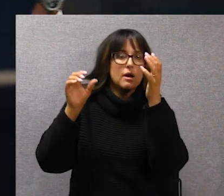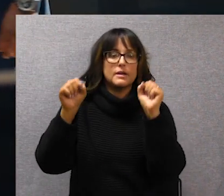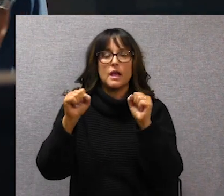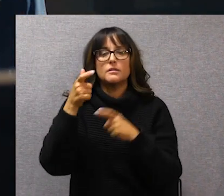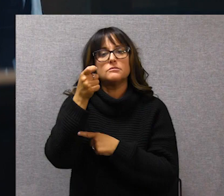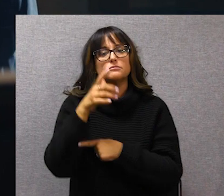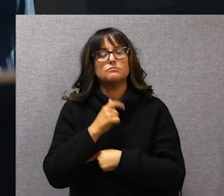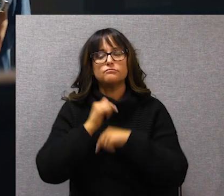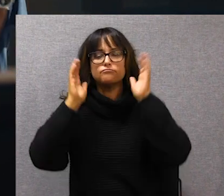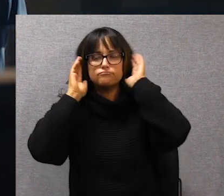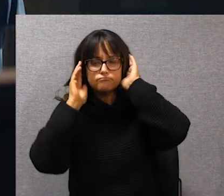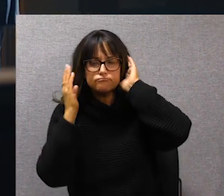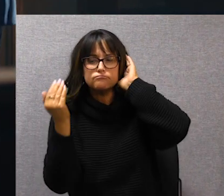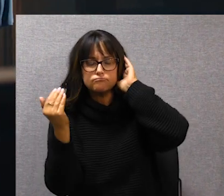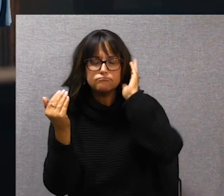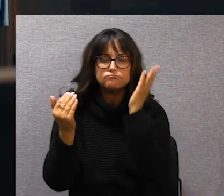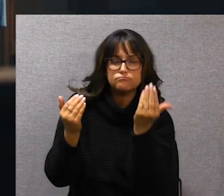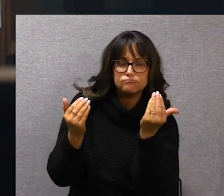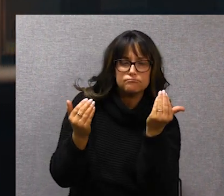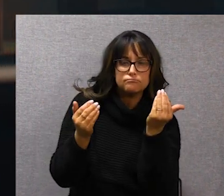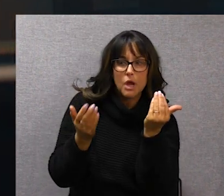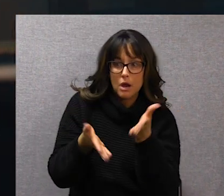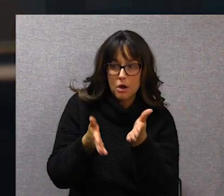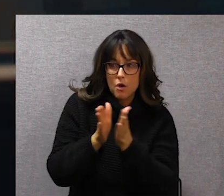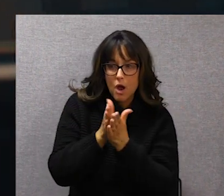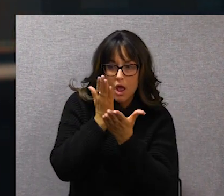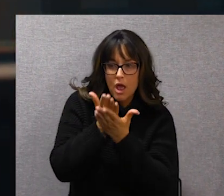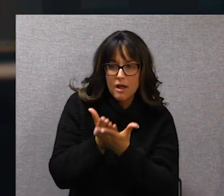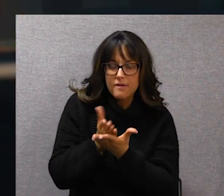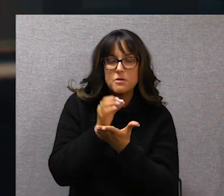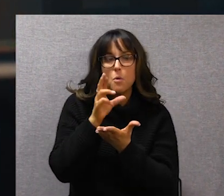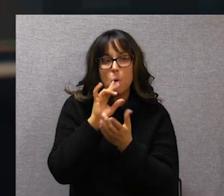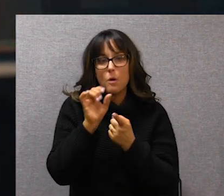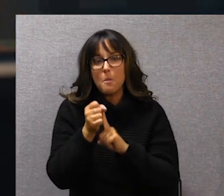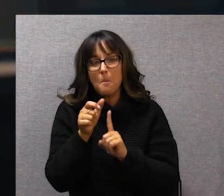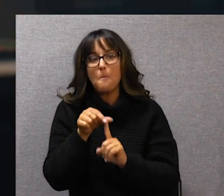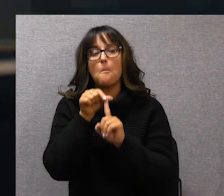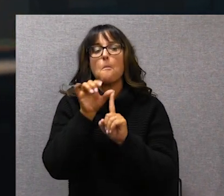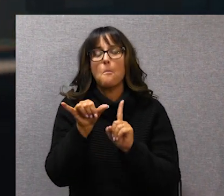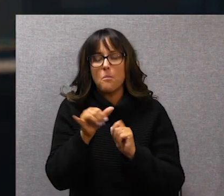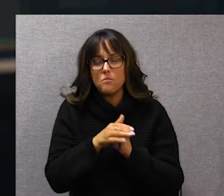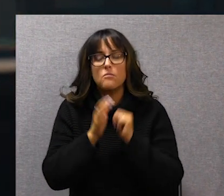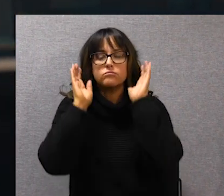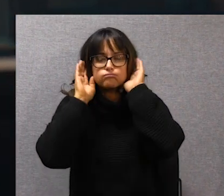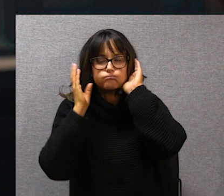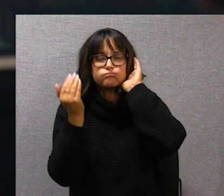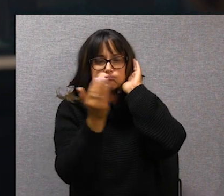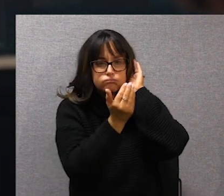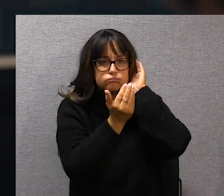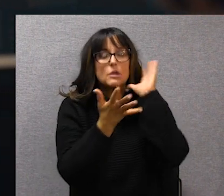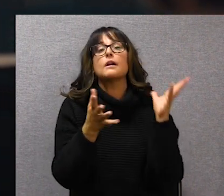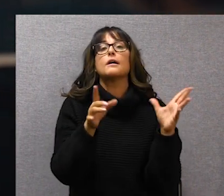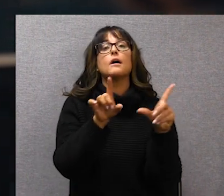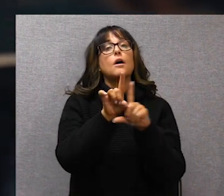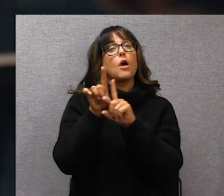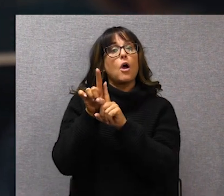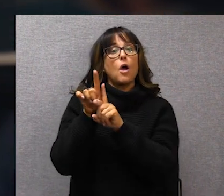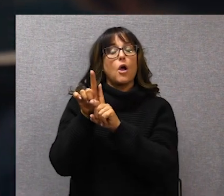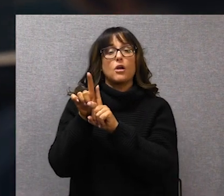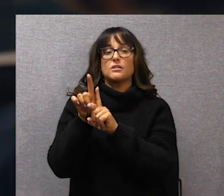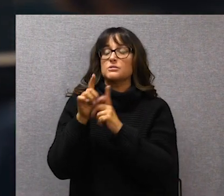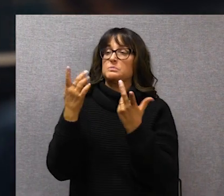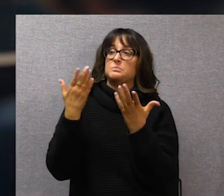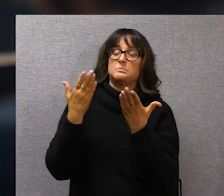the attorneys made to request certain evidence or conditions for the upcoming trial. There will also be a meeting in